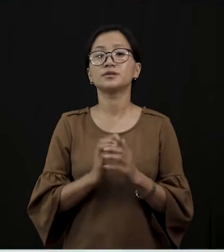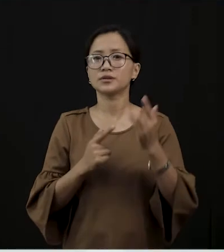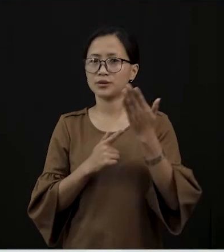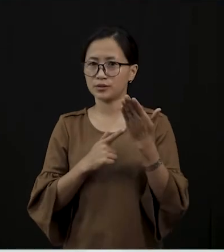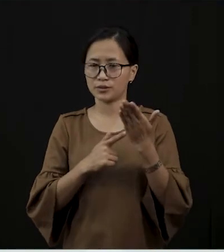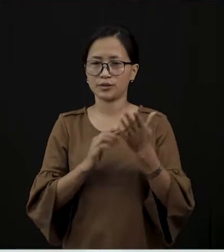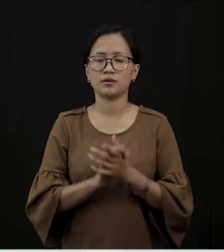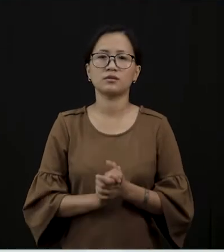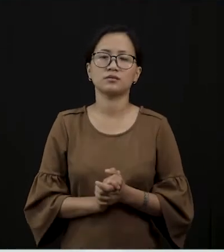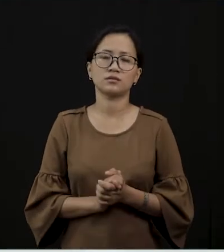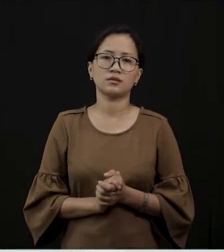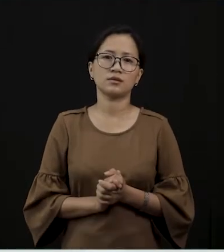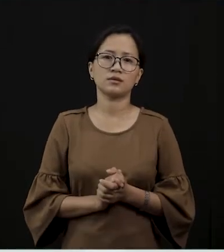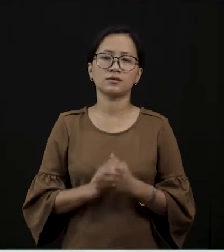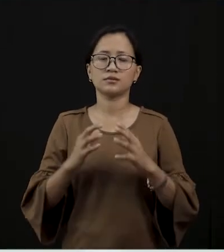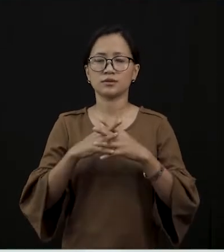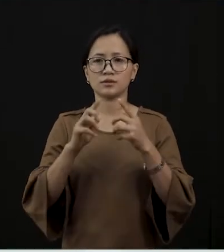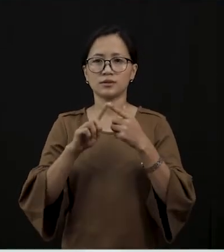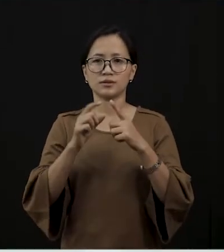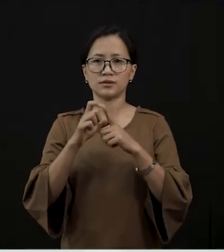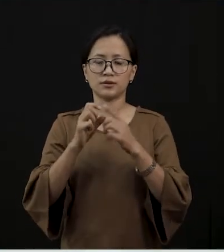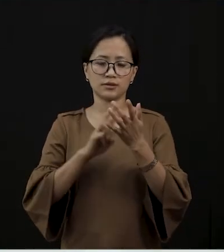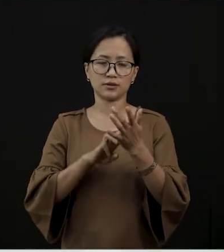T-U-E-S-D-A-Y, Tuesday.